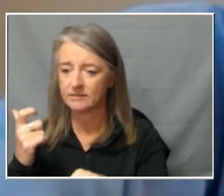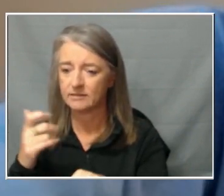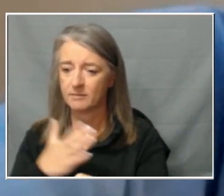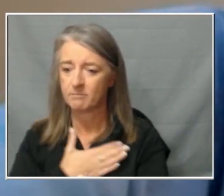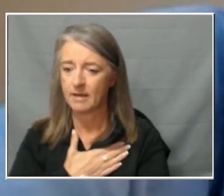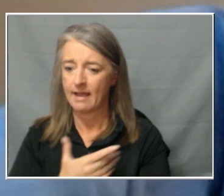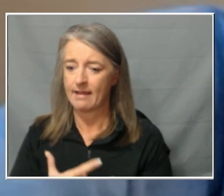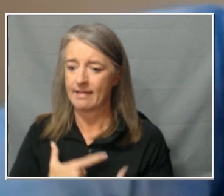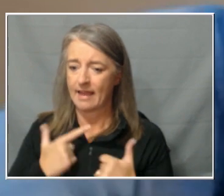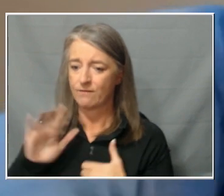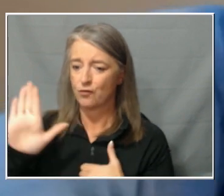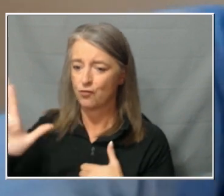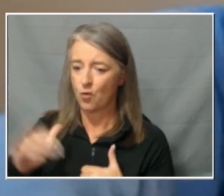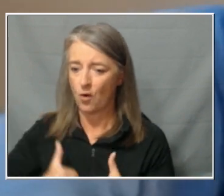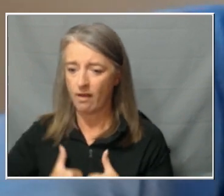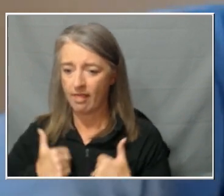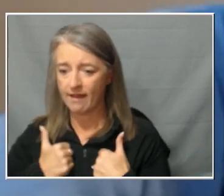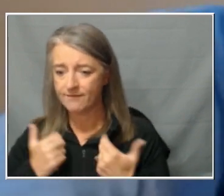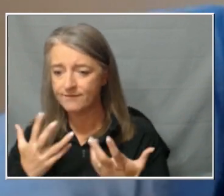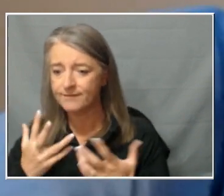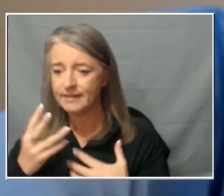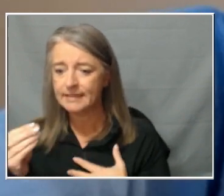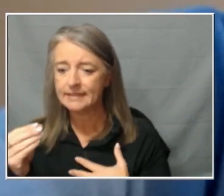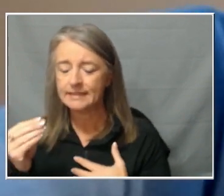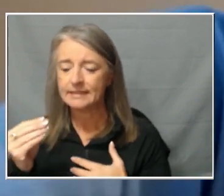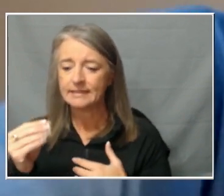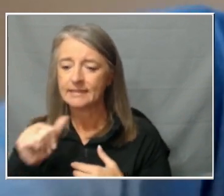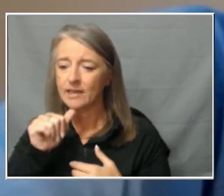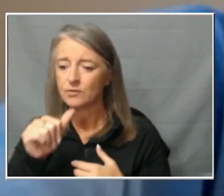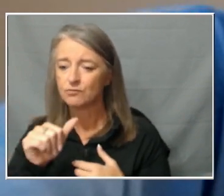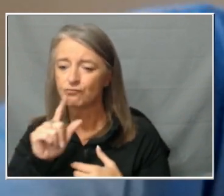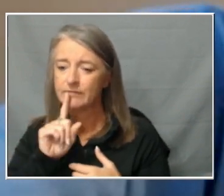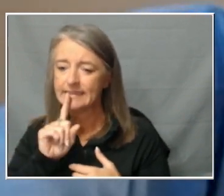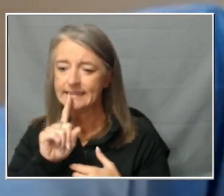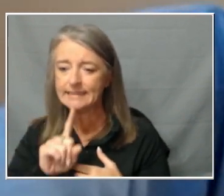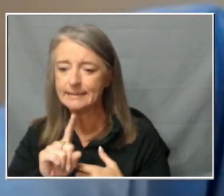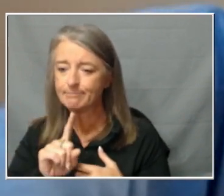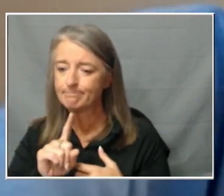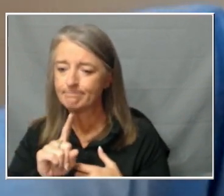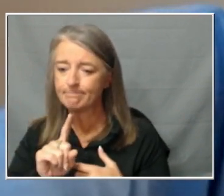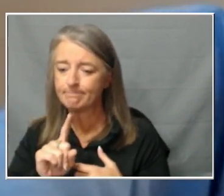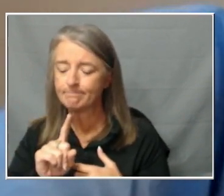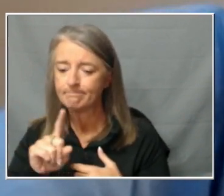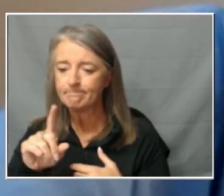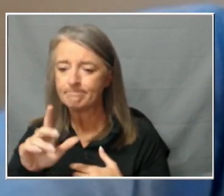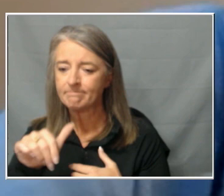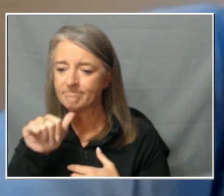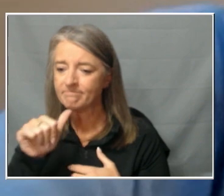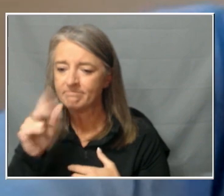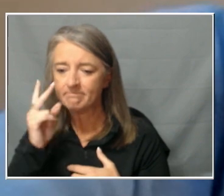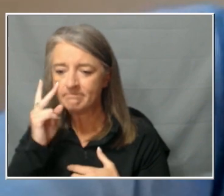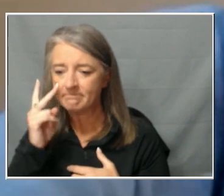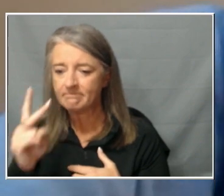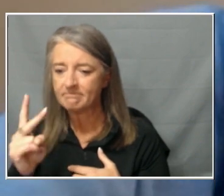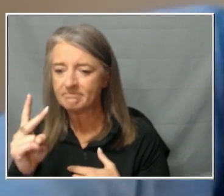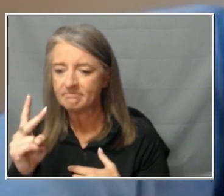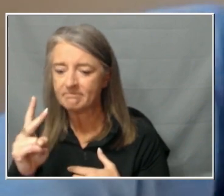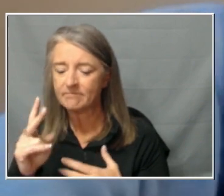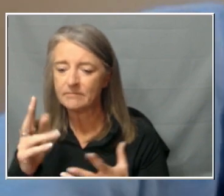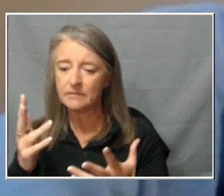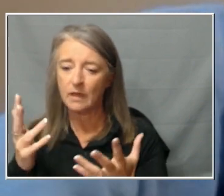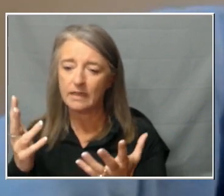my life, that's your life, and I didn't necessarily see that there was a